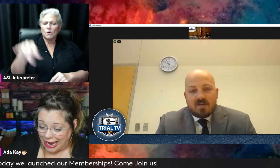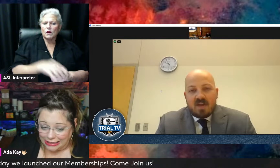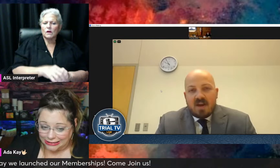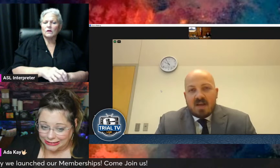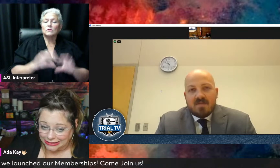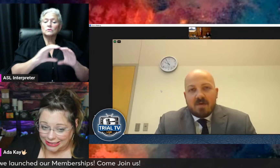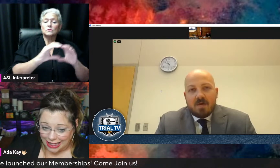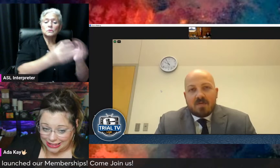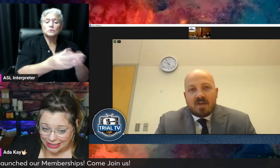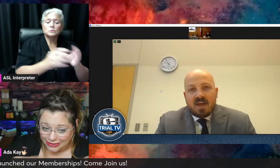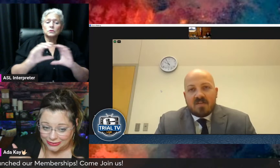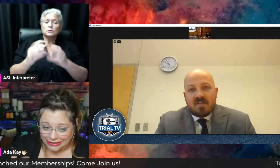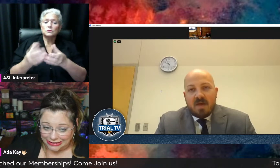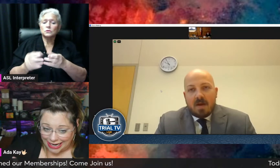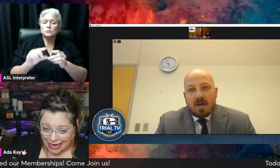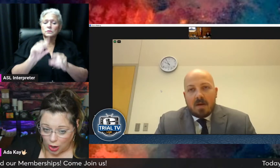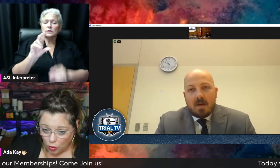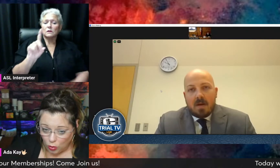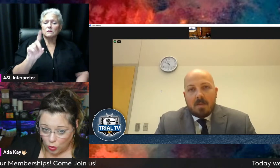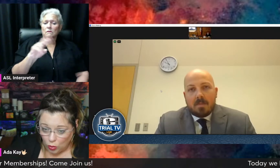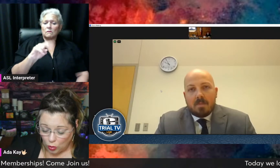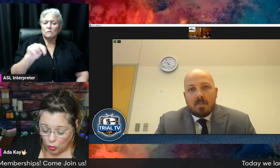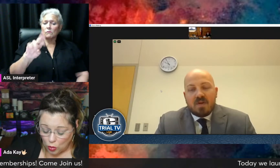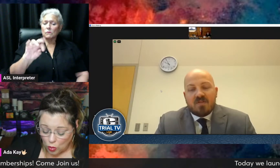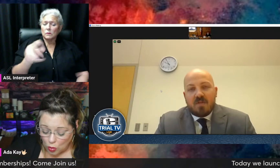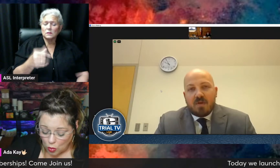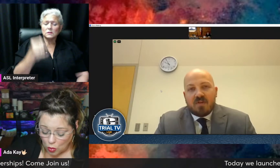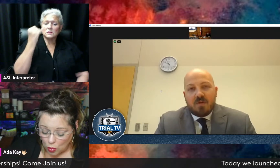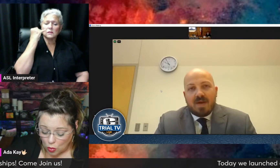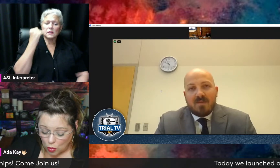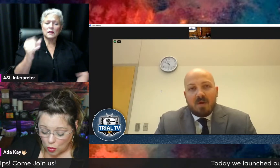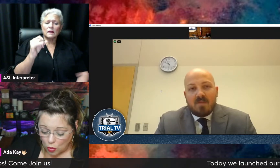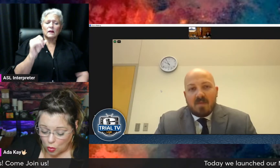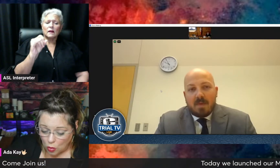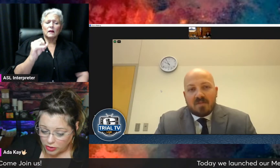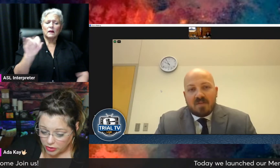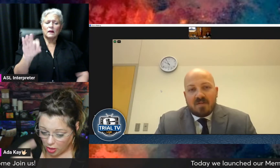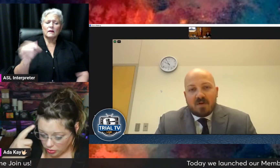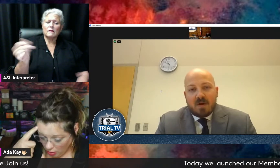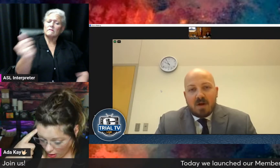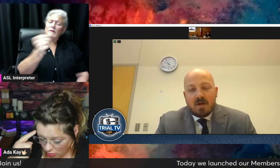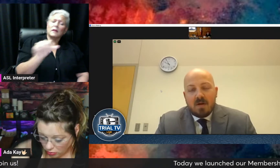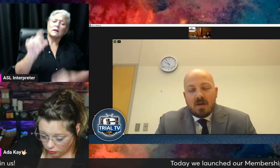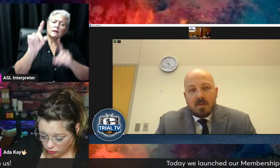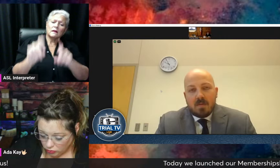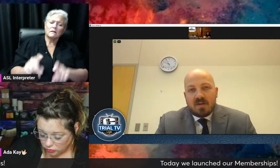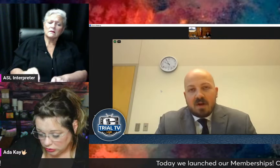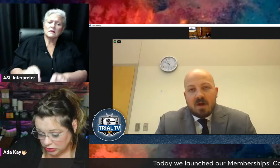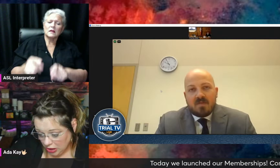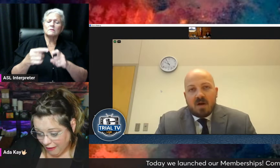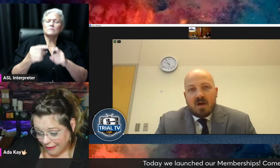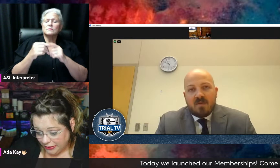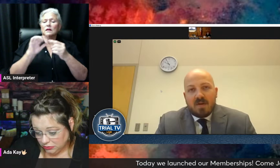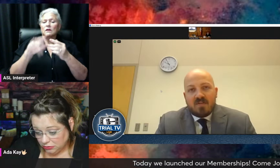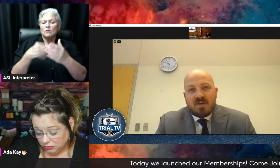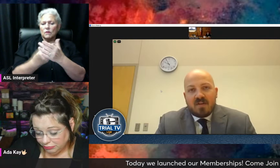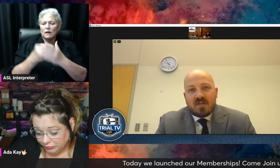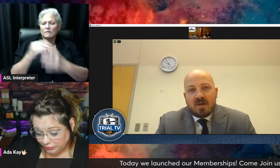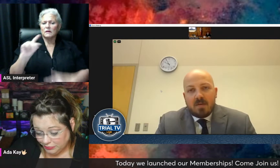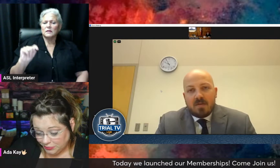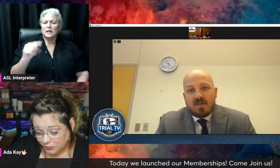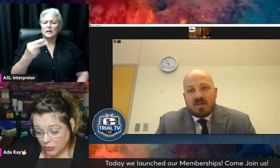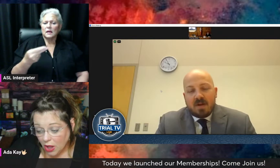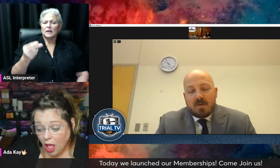there is any of those tests that reach the threshold level of a positive screen, we send it on for